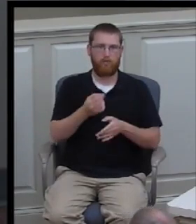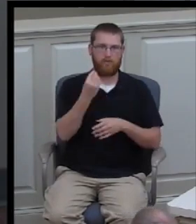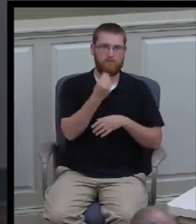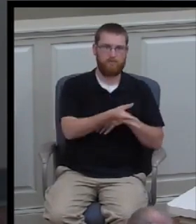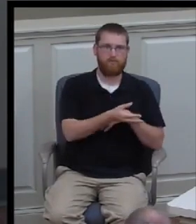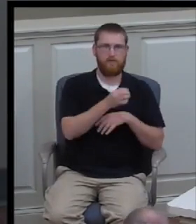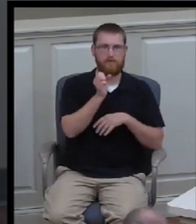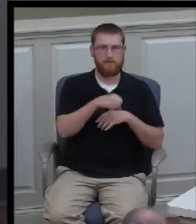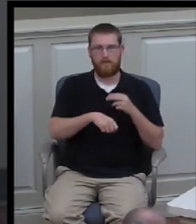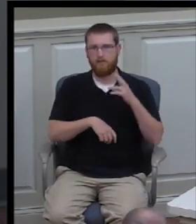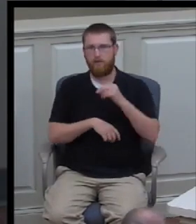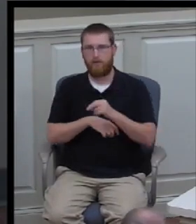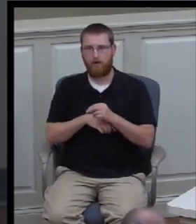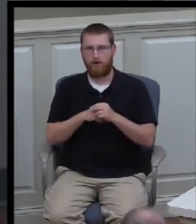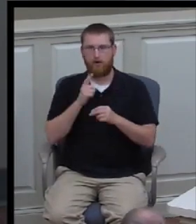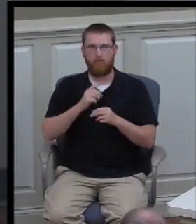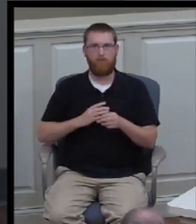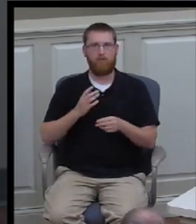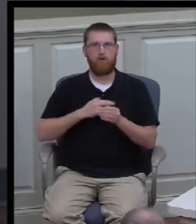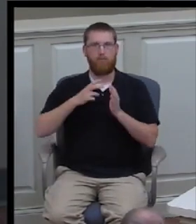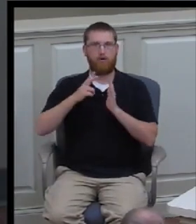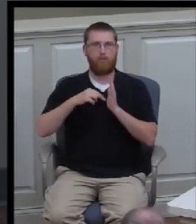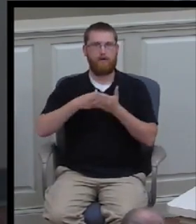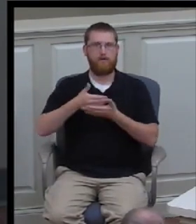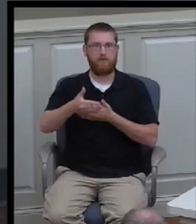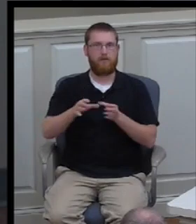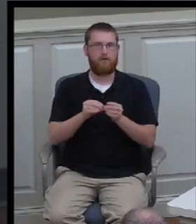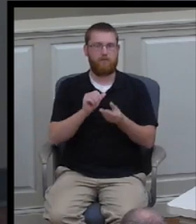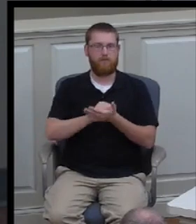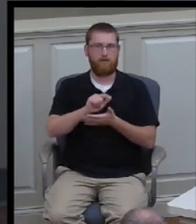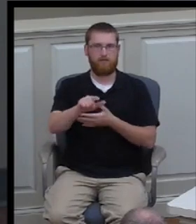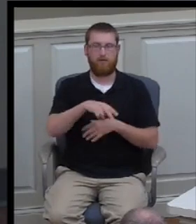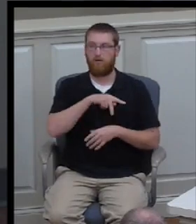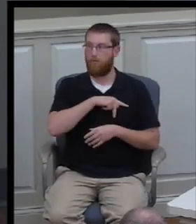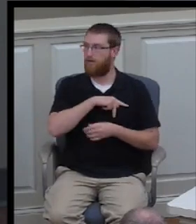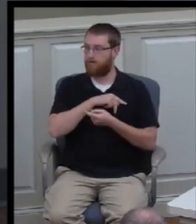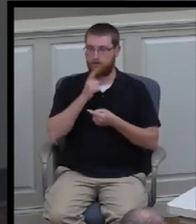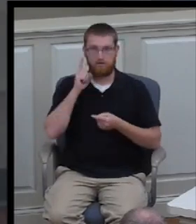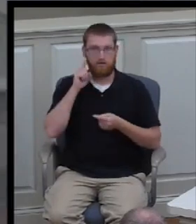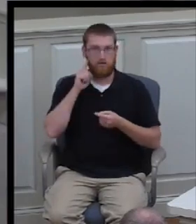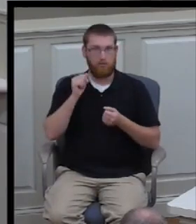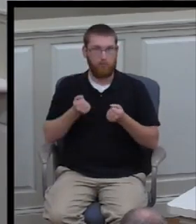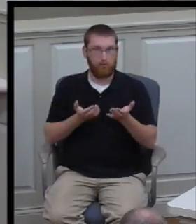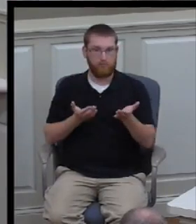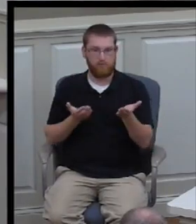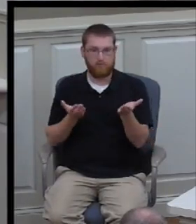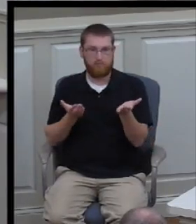meeting, when you bring a reading formally to the body. With that said, do I hear a motion?